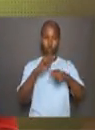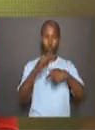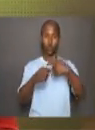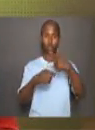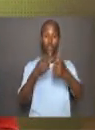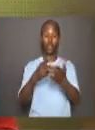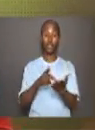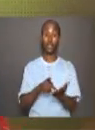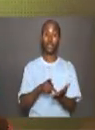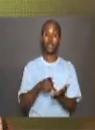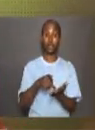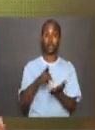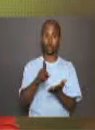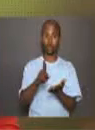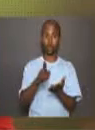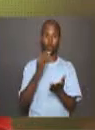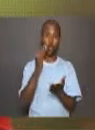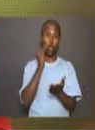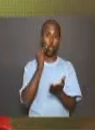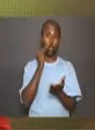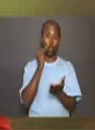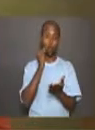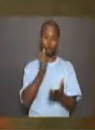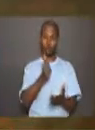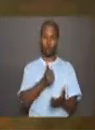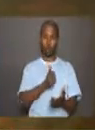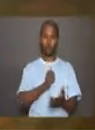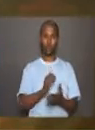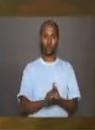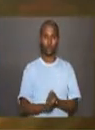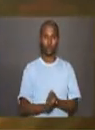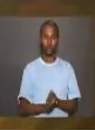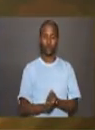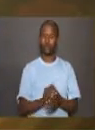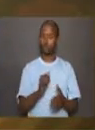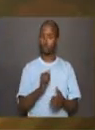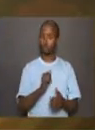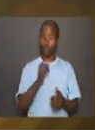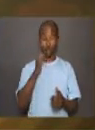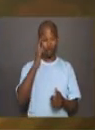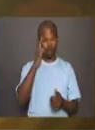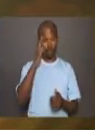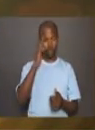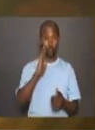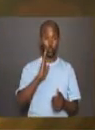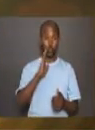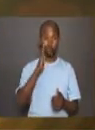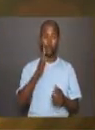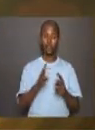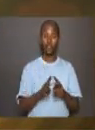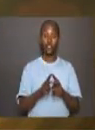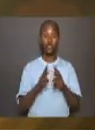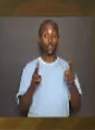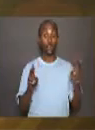ongoing expenses of home ownership. I think this will be a